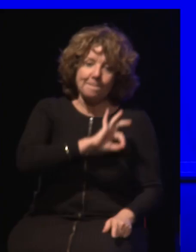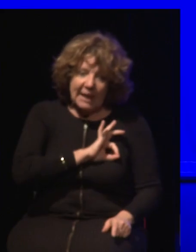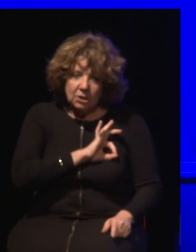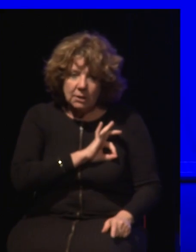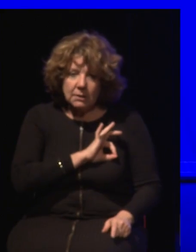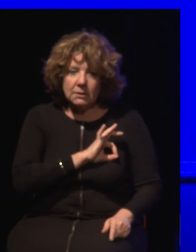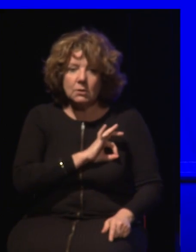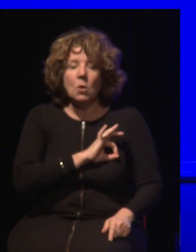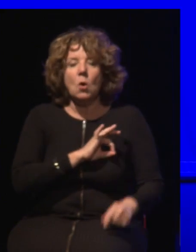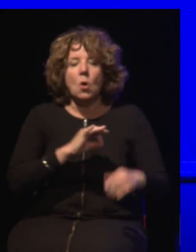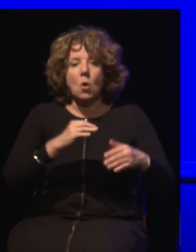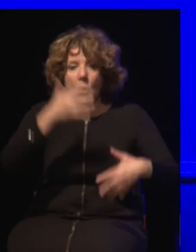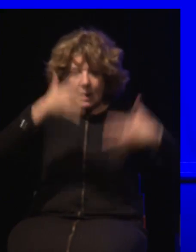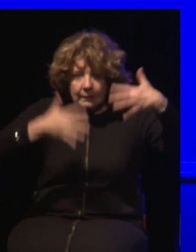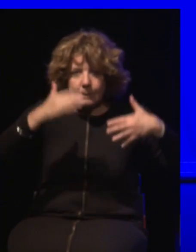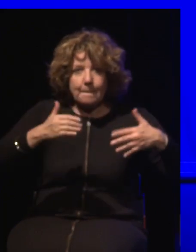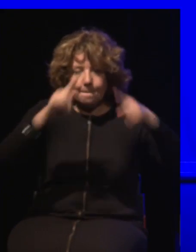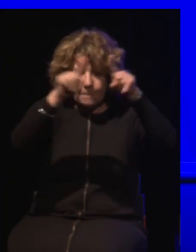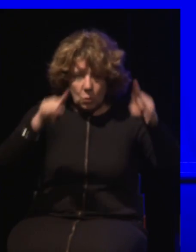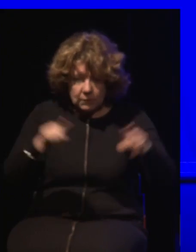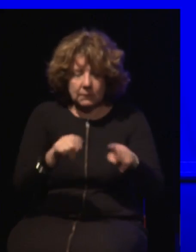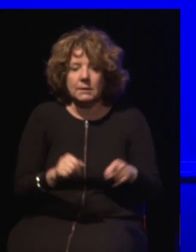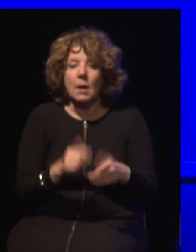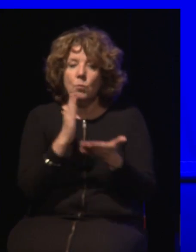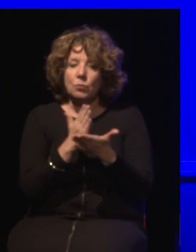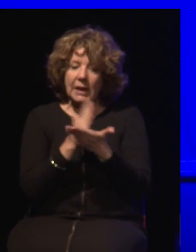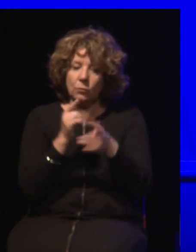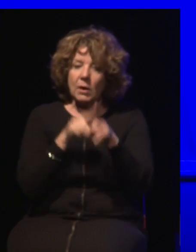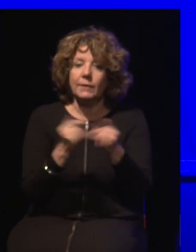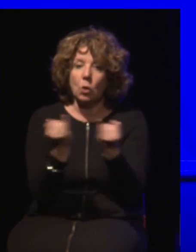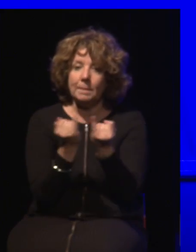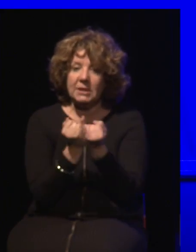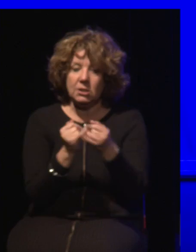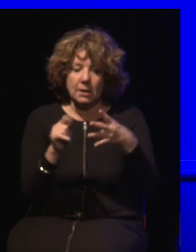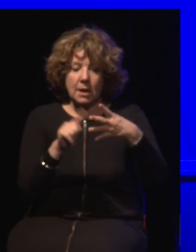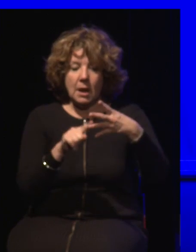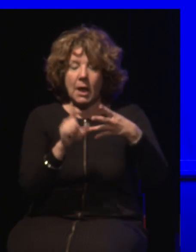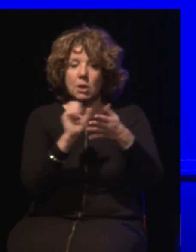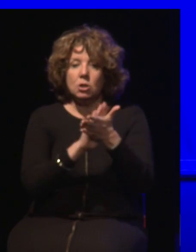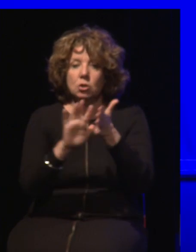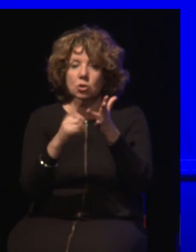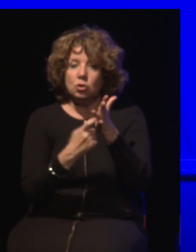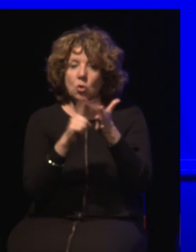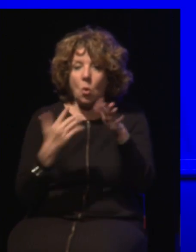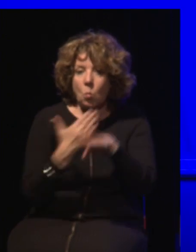on competition. Chore Wars is an example of transactional gamification.